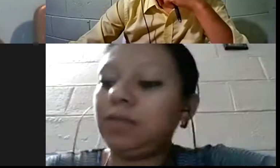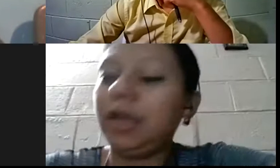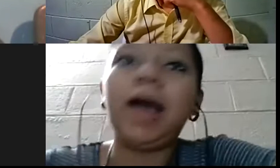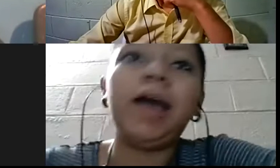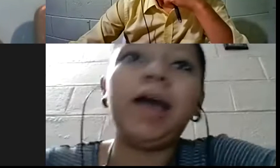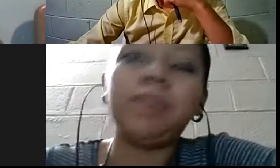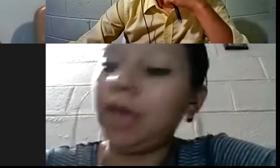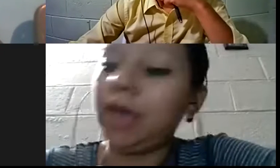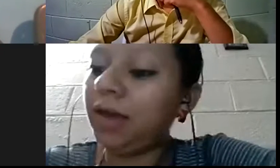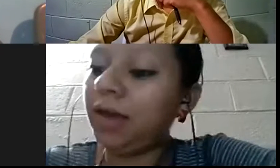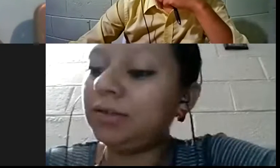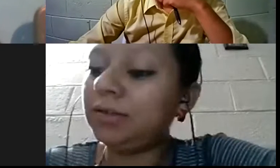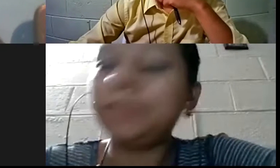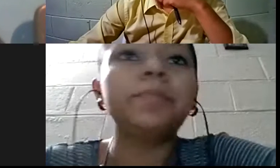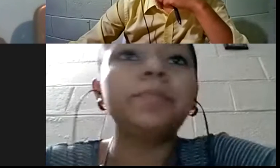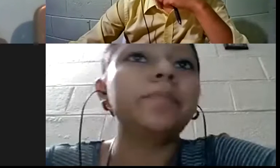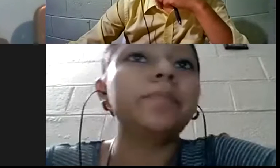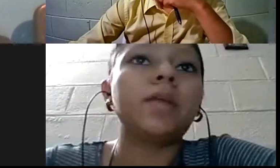Entonces, in my case,